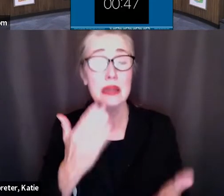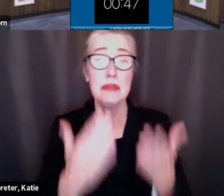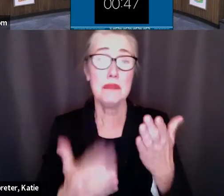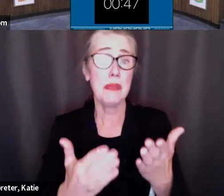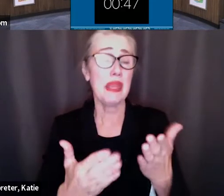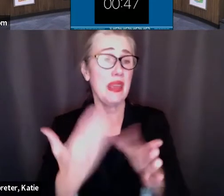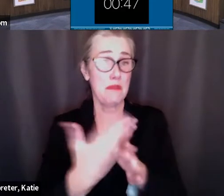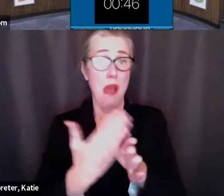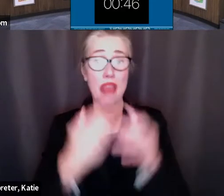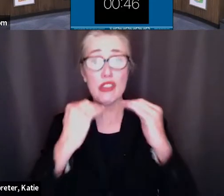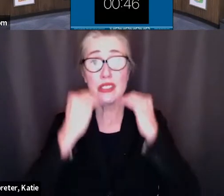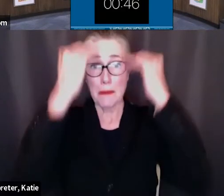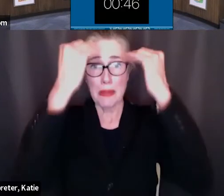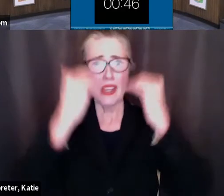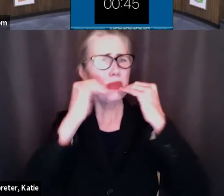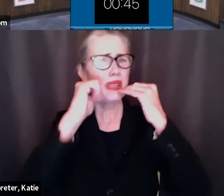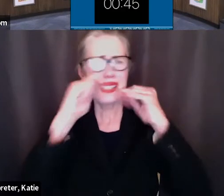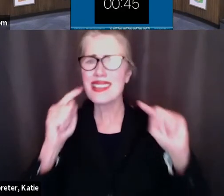also